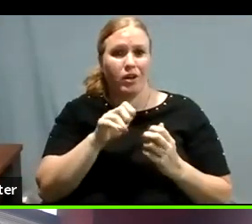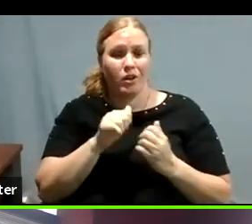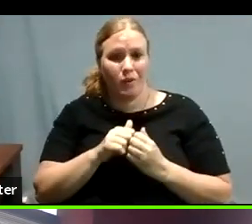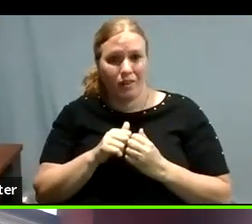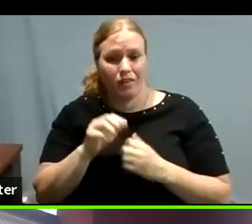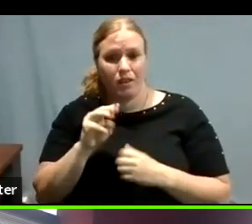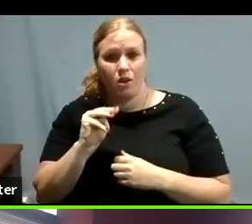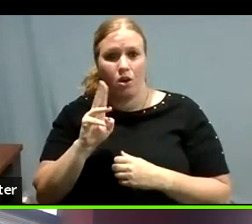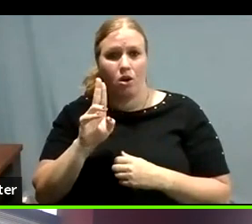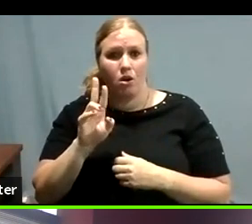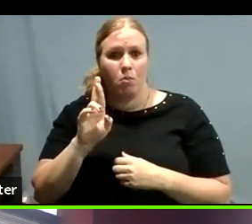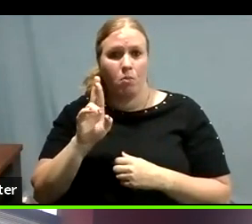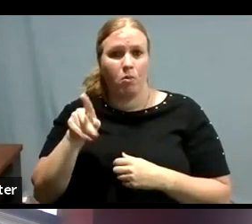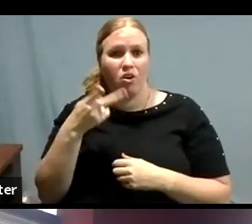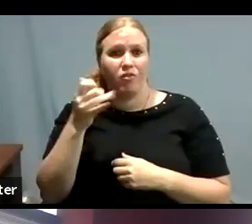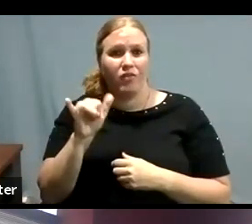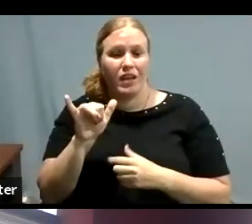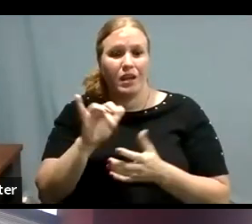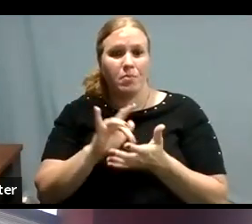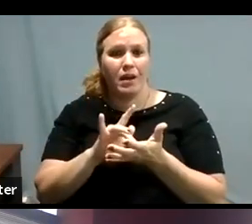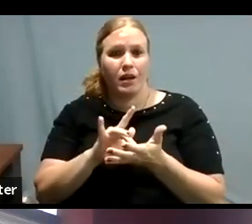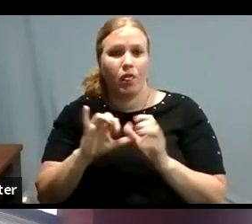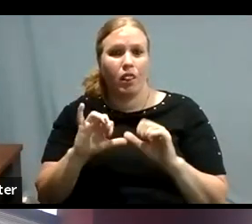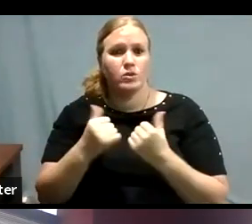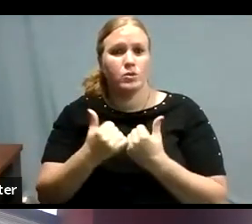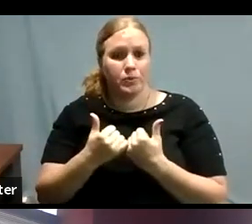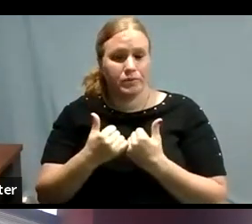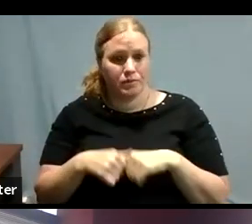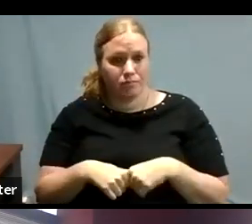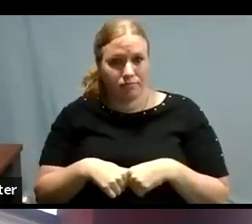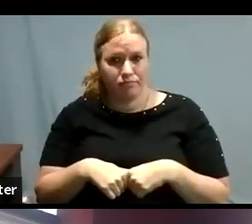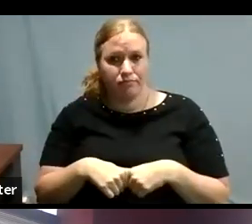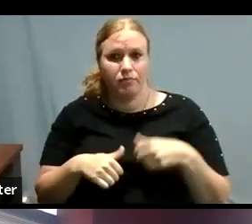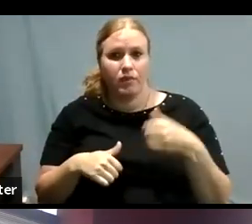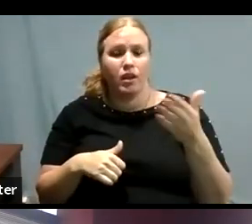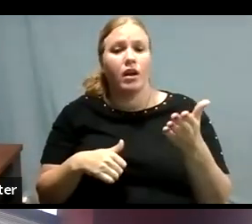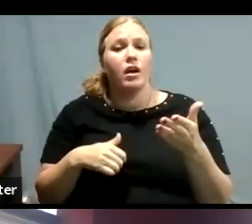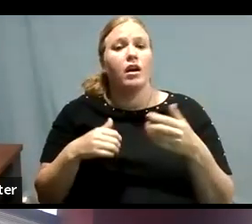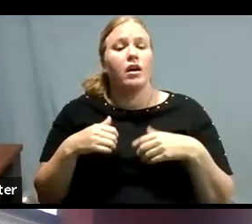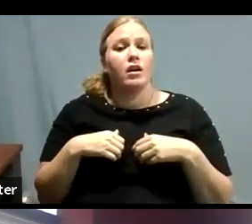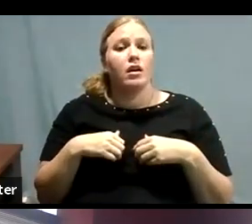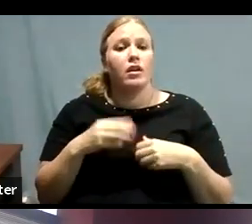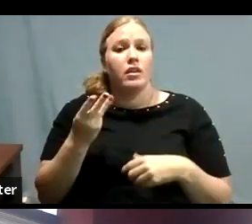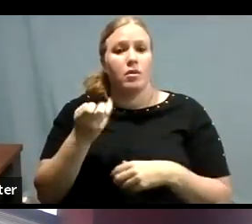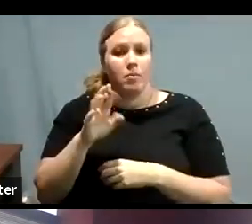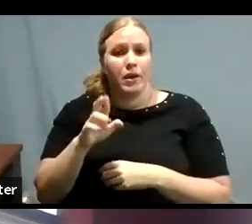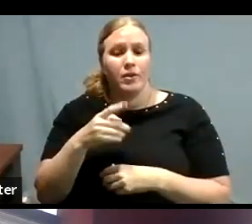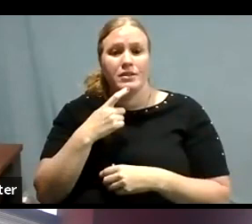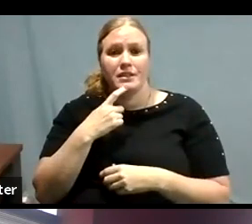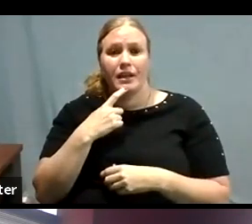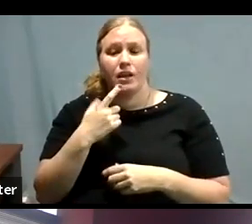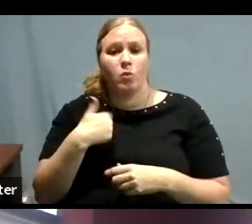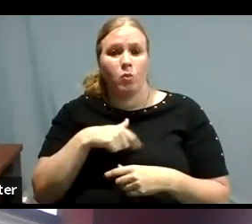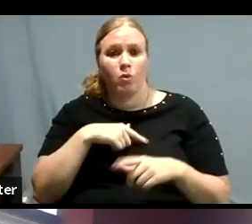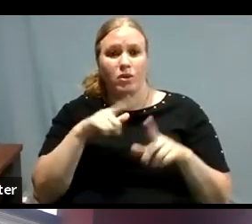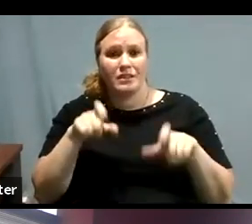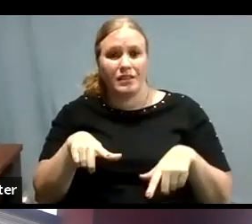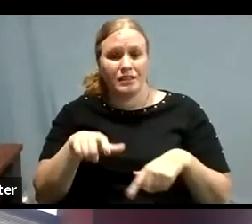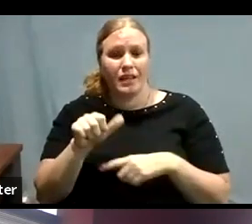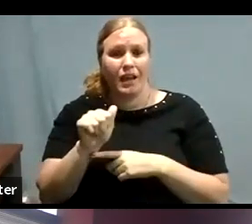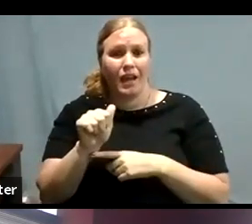Associates. And I'll add one other thing that these sites will be testing asymptomatic individuals as